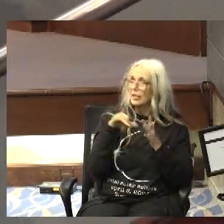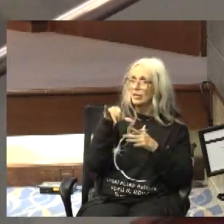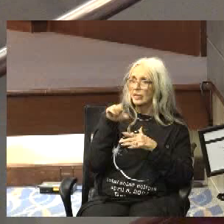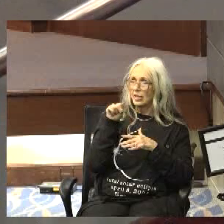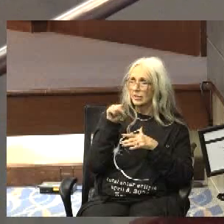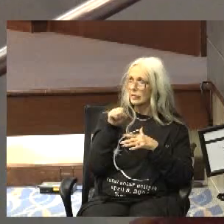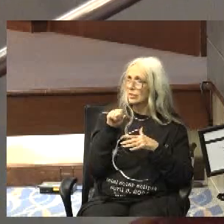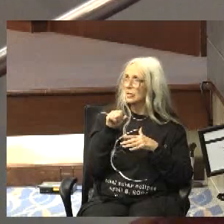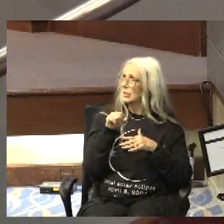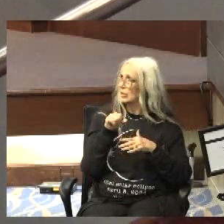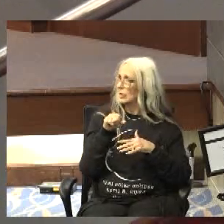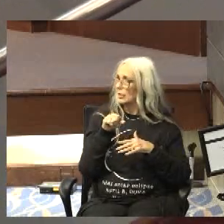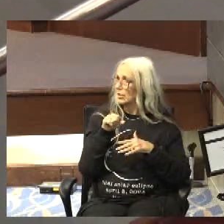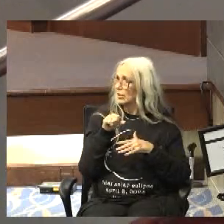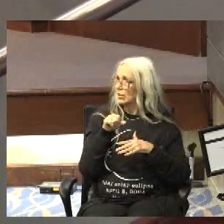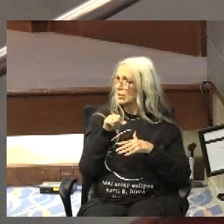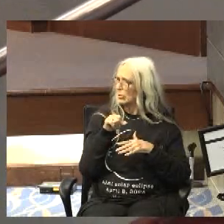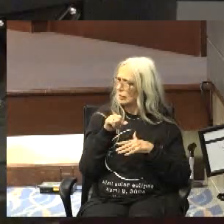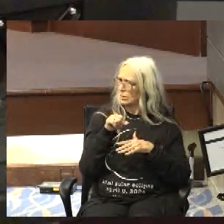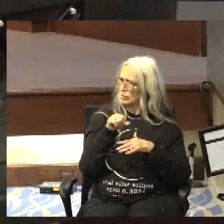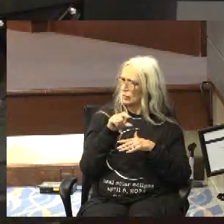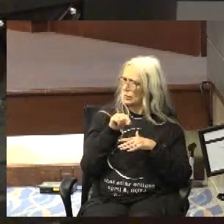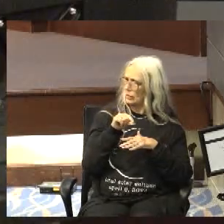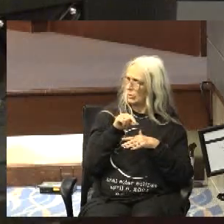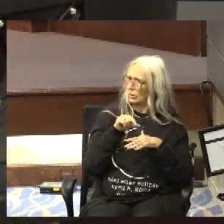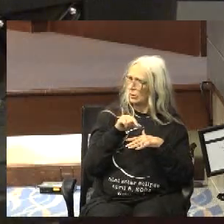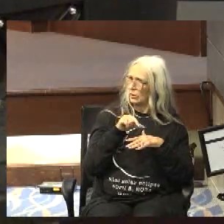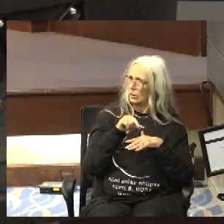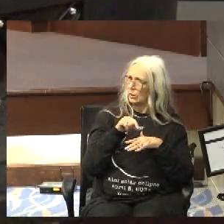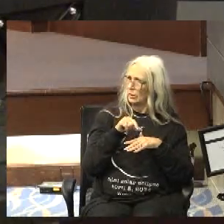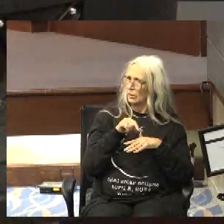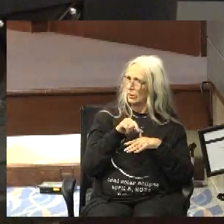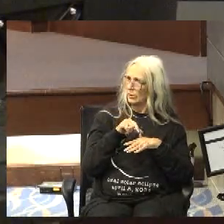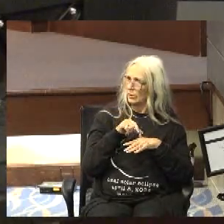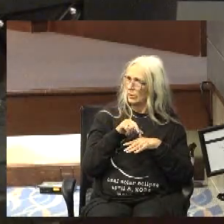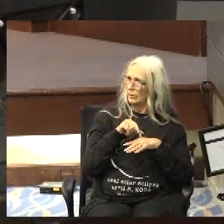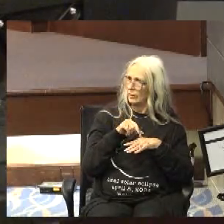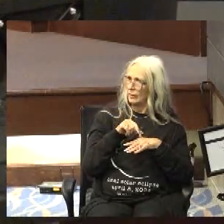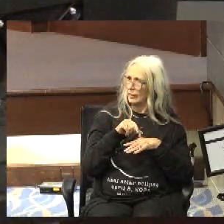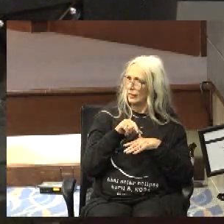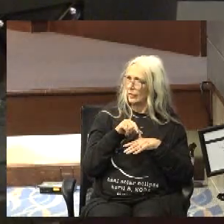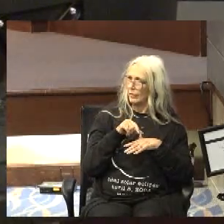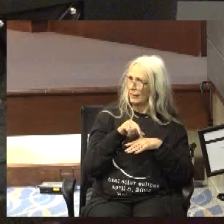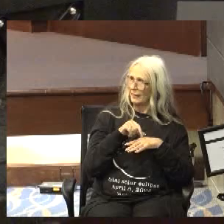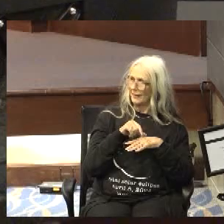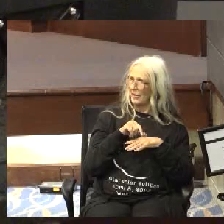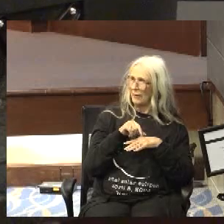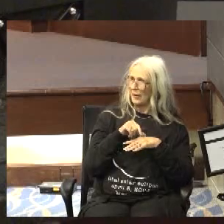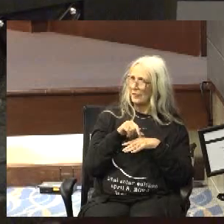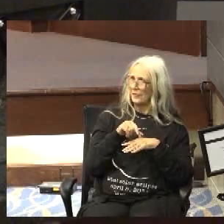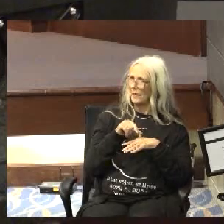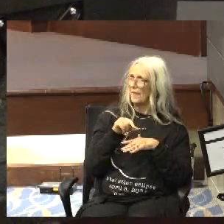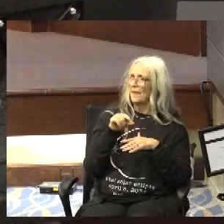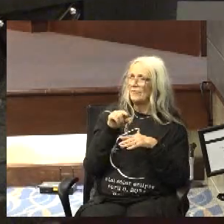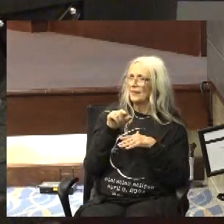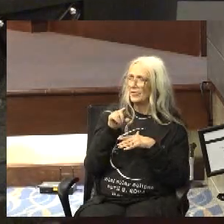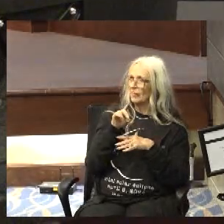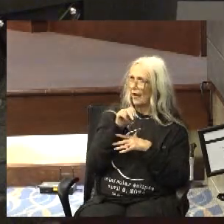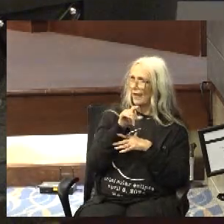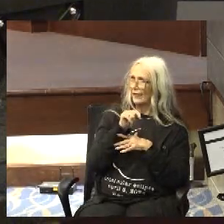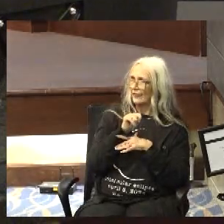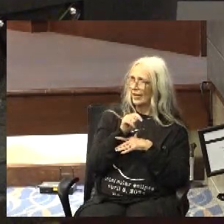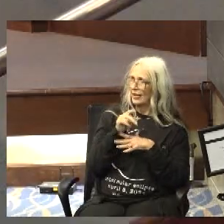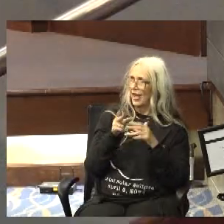stay the way it is in the next iteration? Okay. Yes, we'll stay. As we see the draft of that, we'll talk about it then.